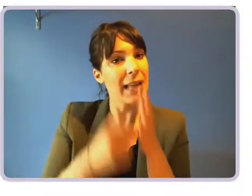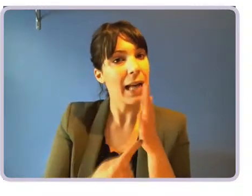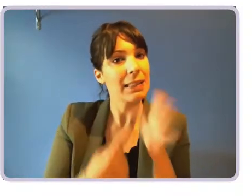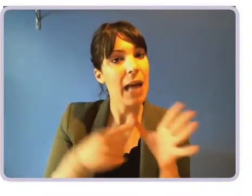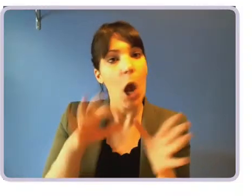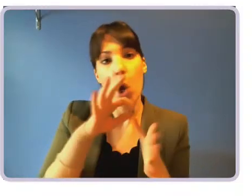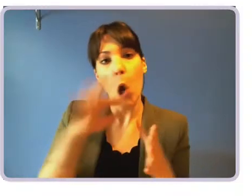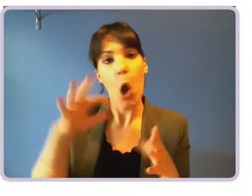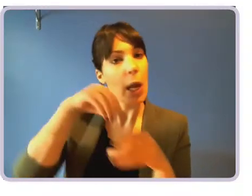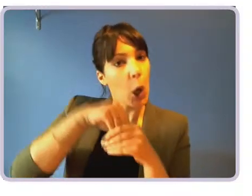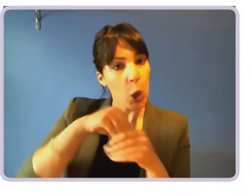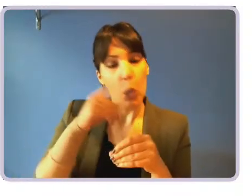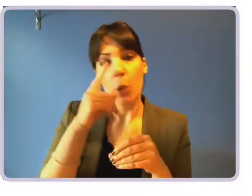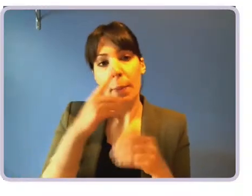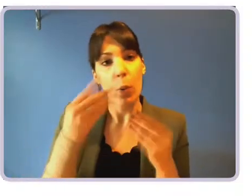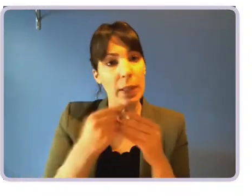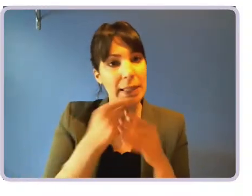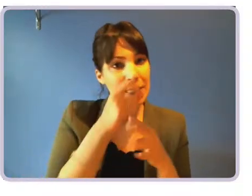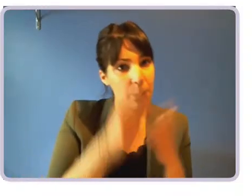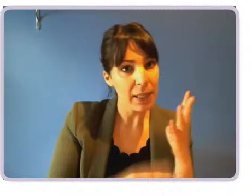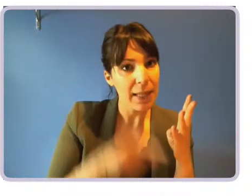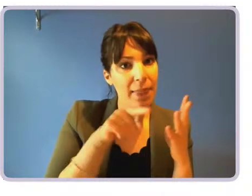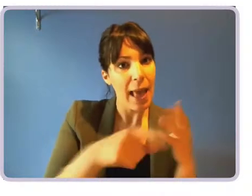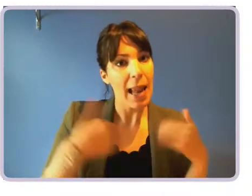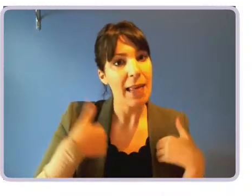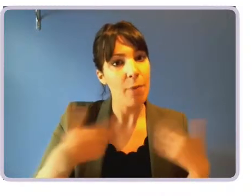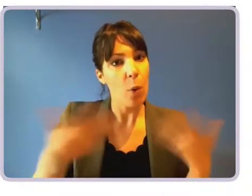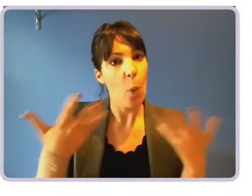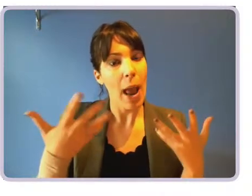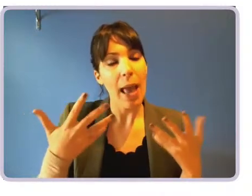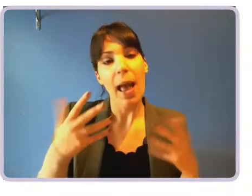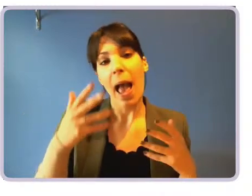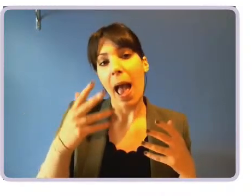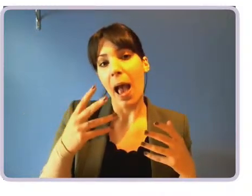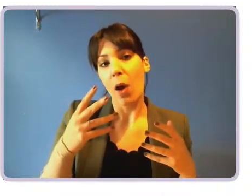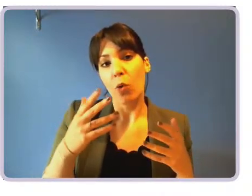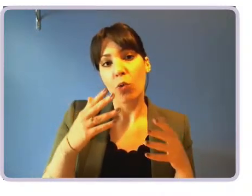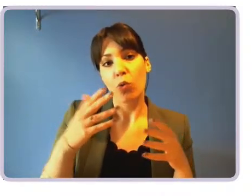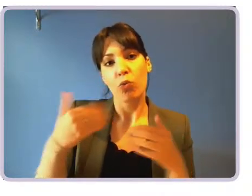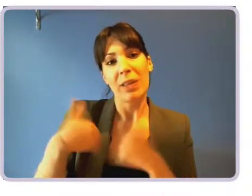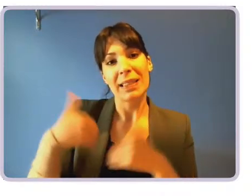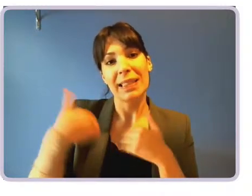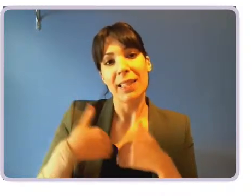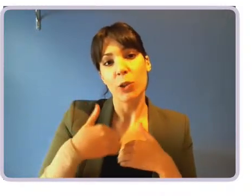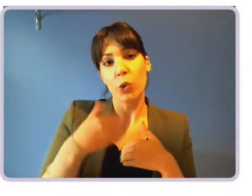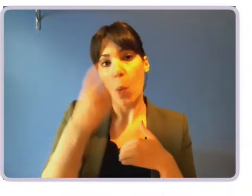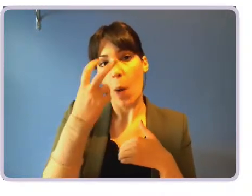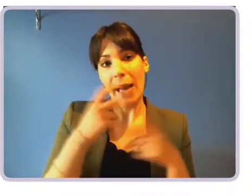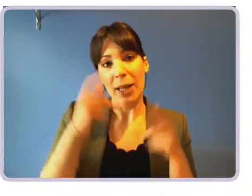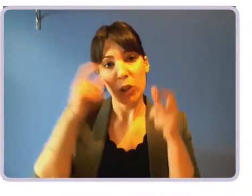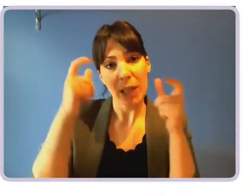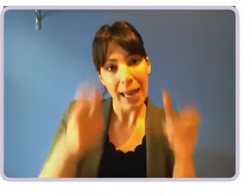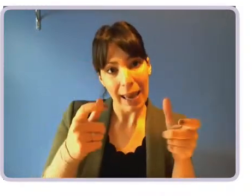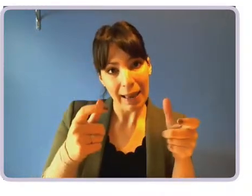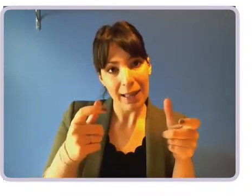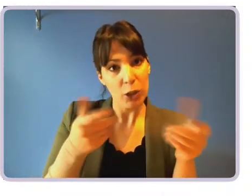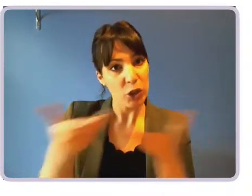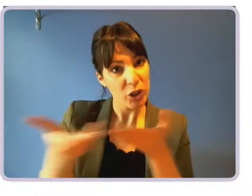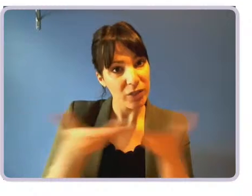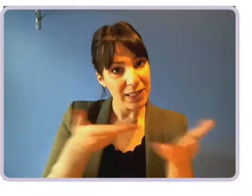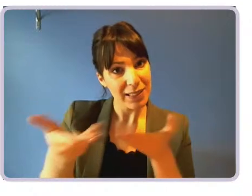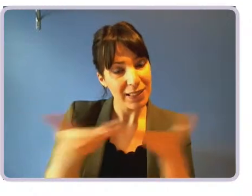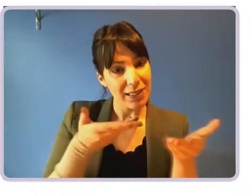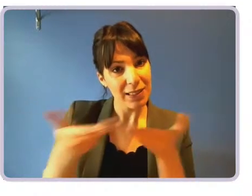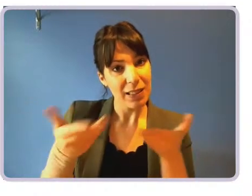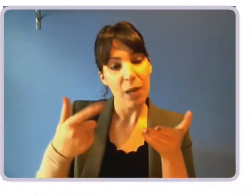aged care services, in residential aged care, because they're not required to, the National Quality and Safeguard